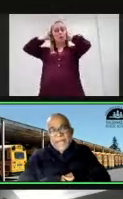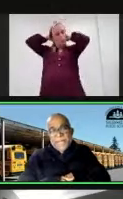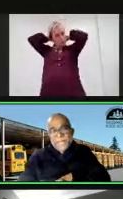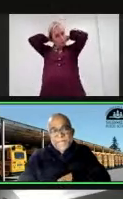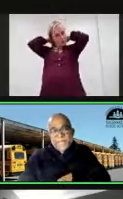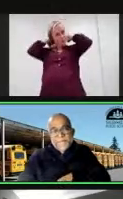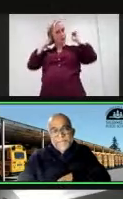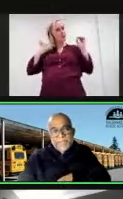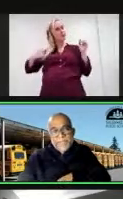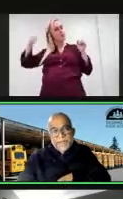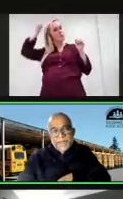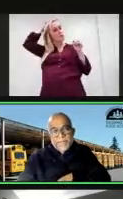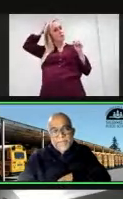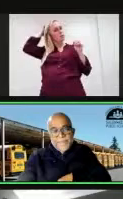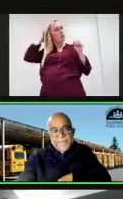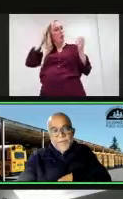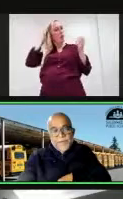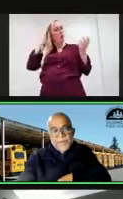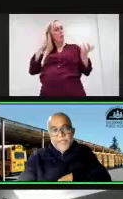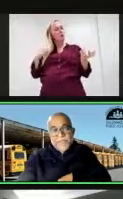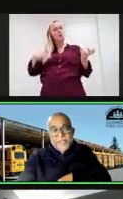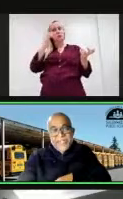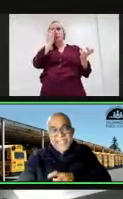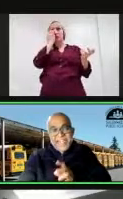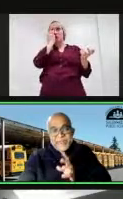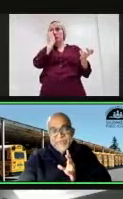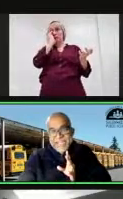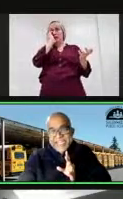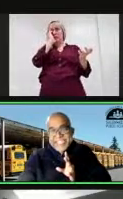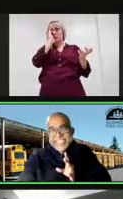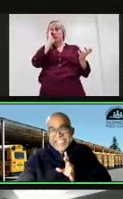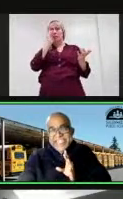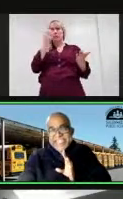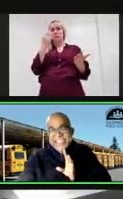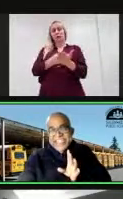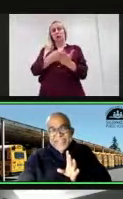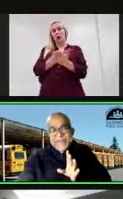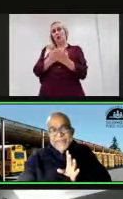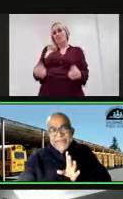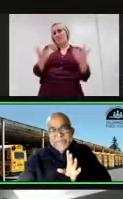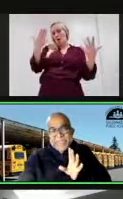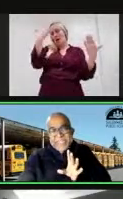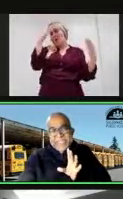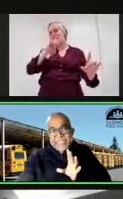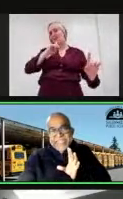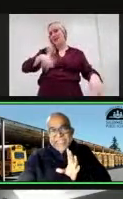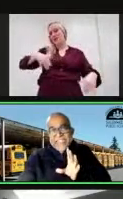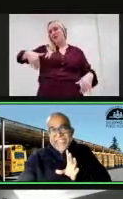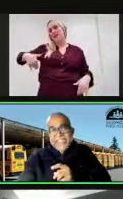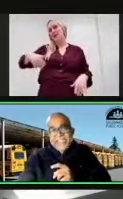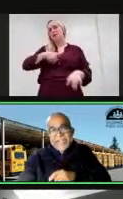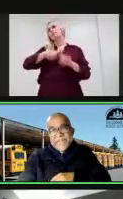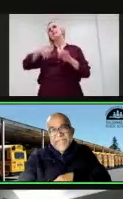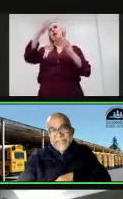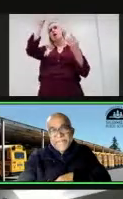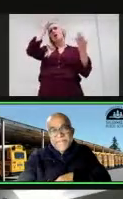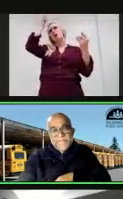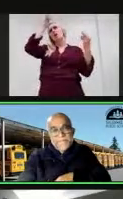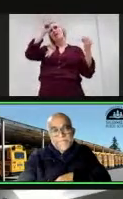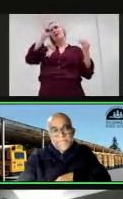there. So dollar amount, I don't know the answer. So, but at least start thinking that